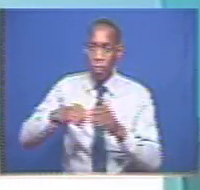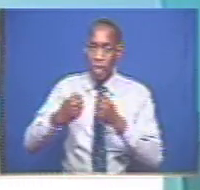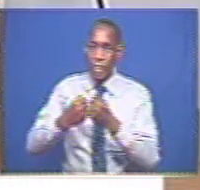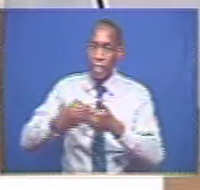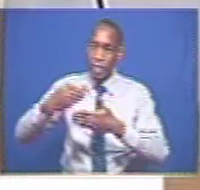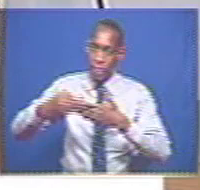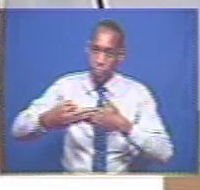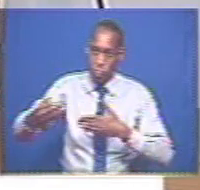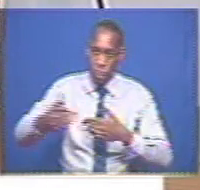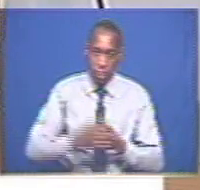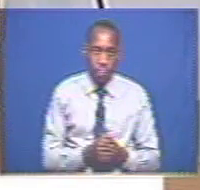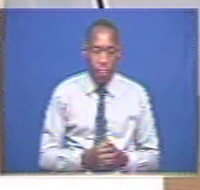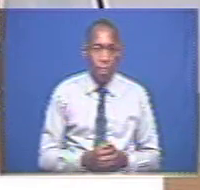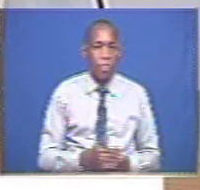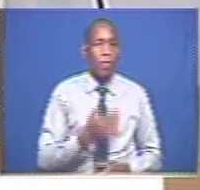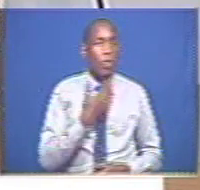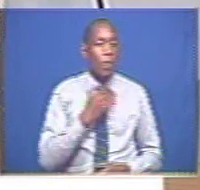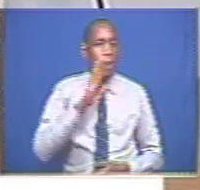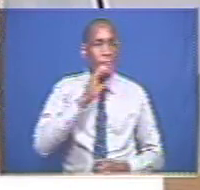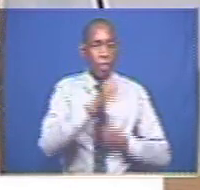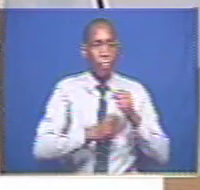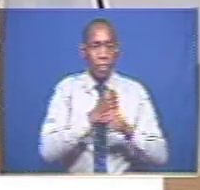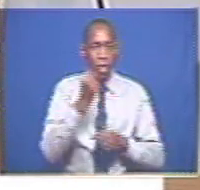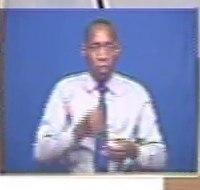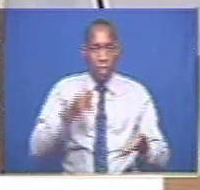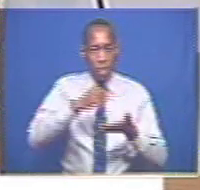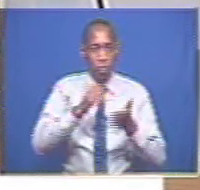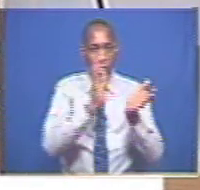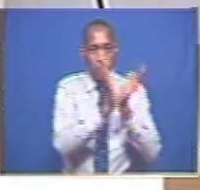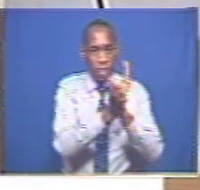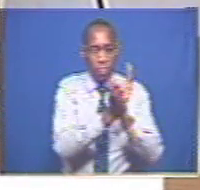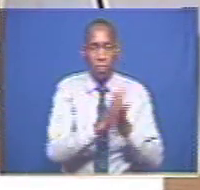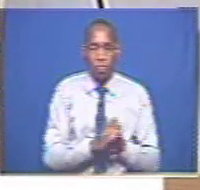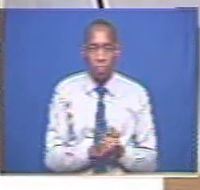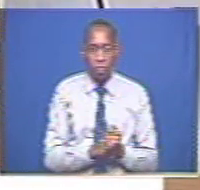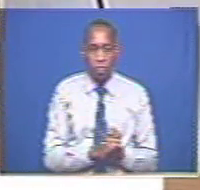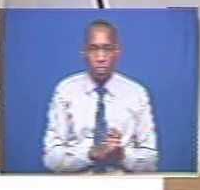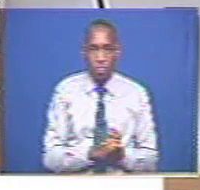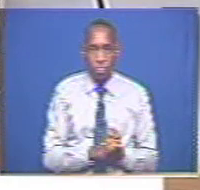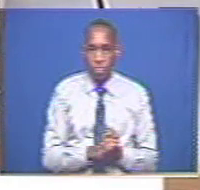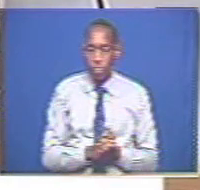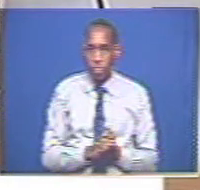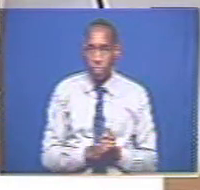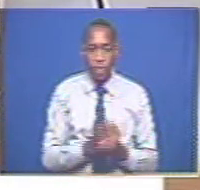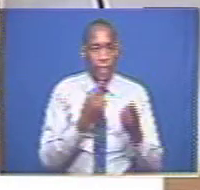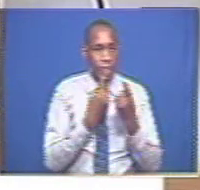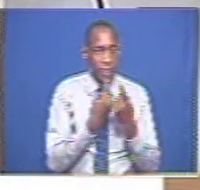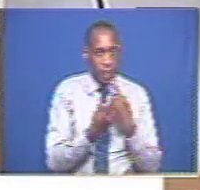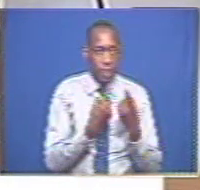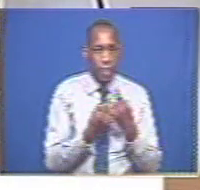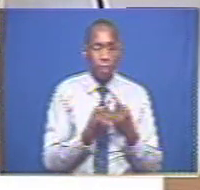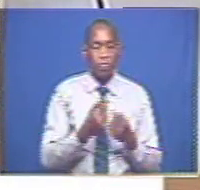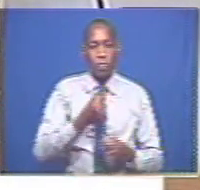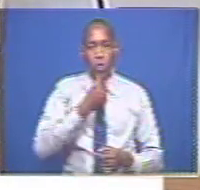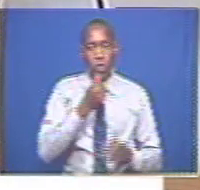future. No, but lawyer, I want a five-year-old to be at that stadium and not have to sniff tear gas. Speak to the Gor Mahia fans and the FC Leopards fans about